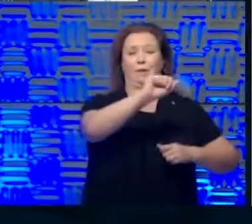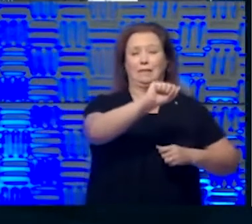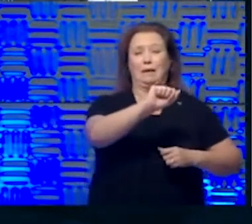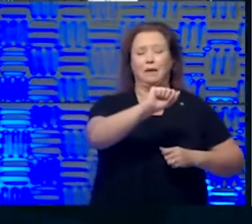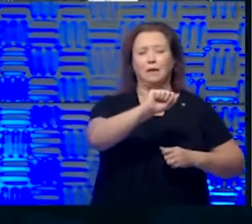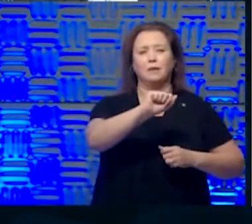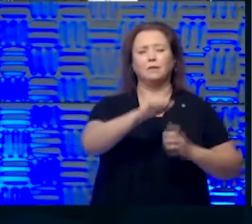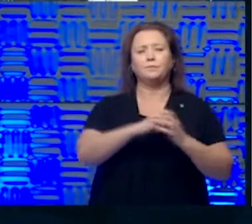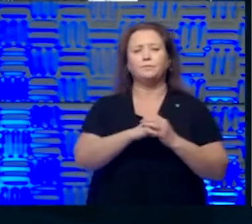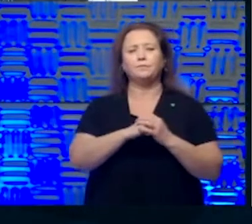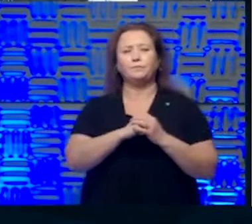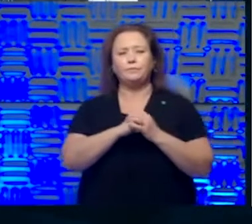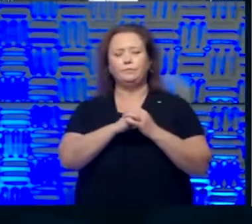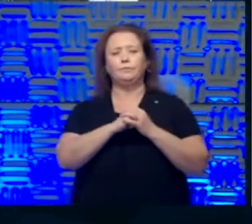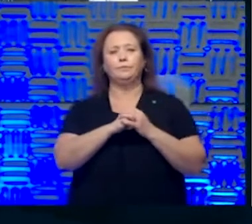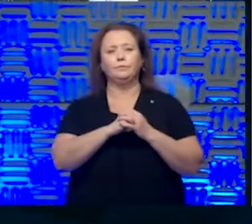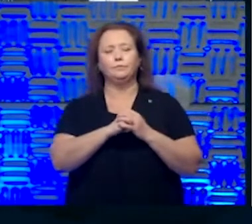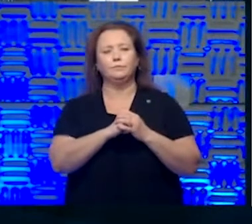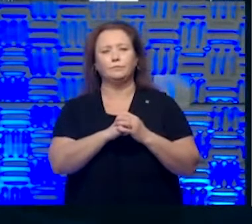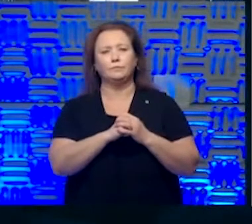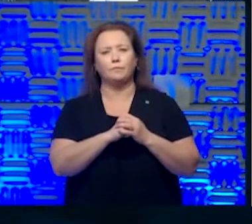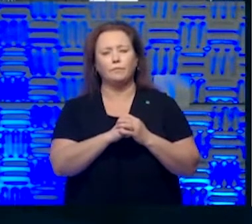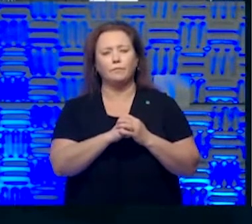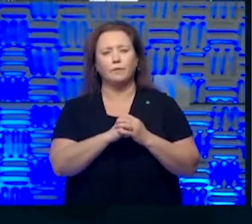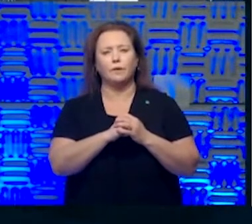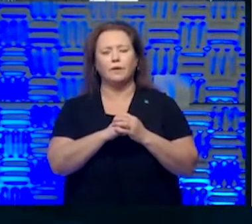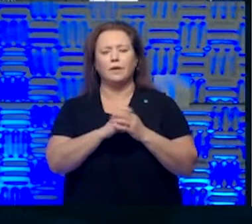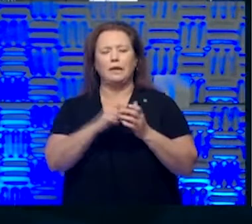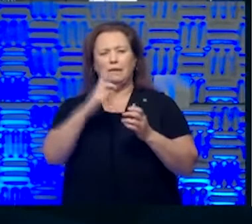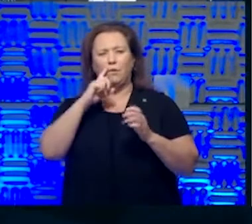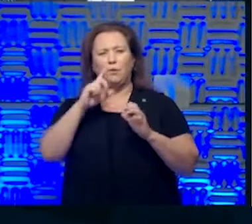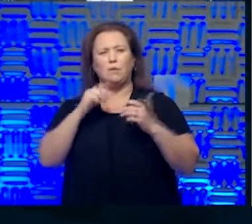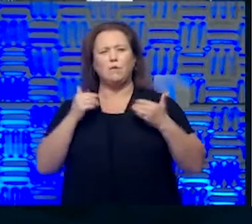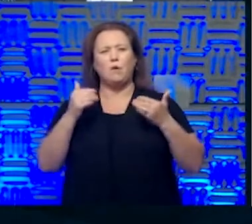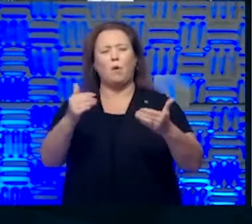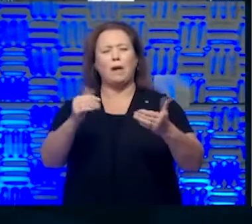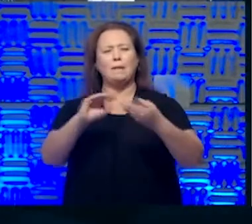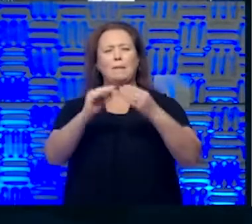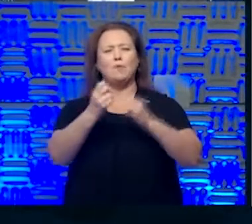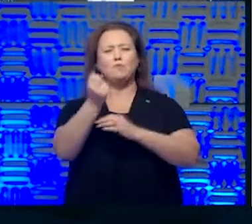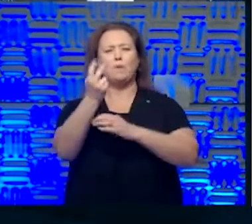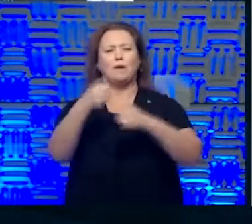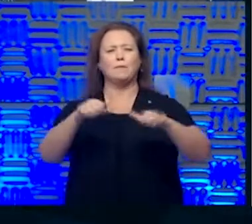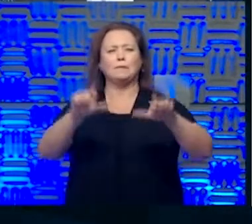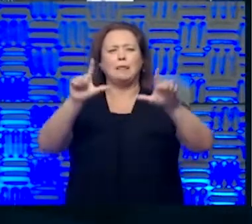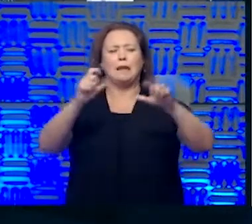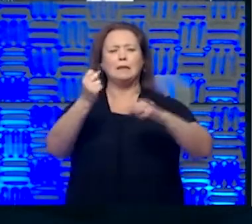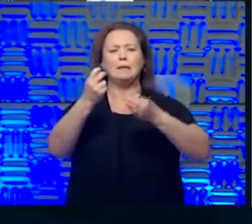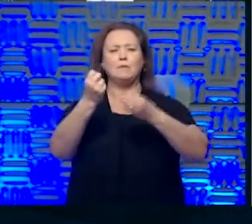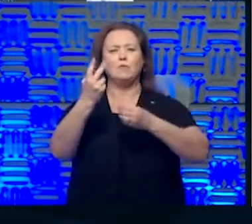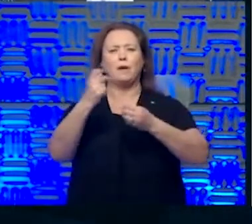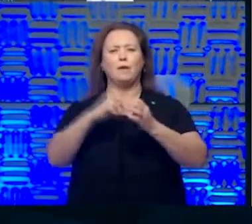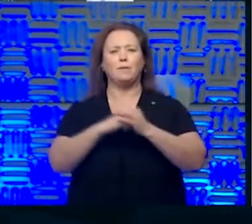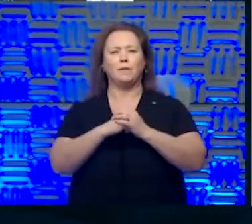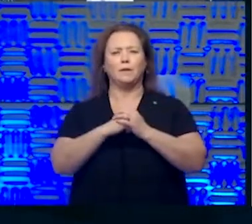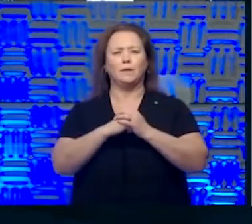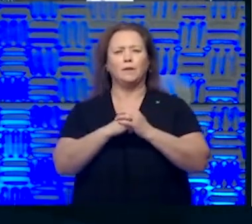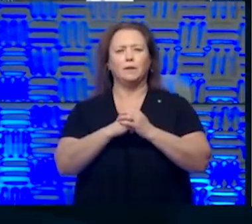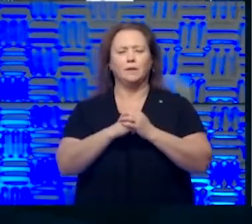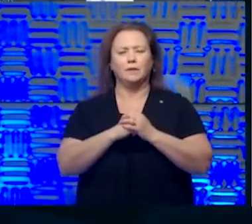Logan, why don't you jump down to like slide 12, if you would.